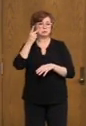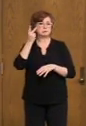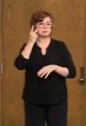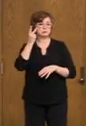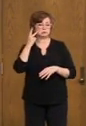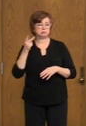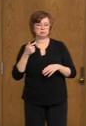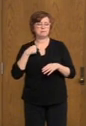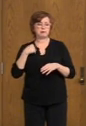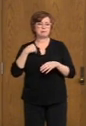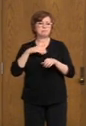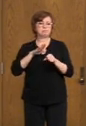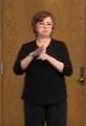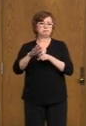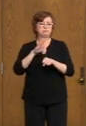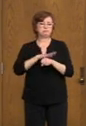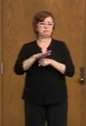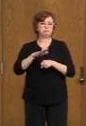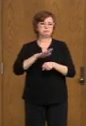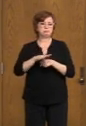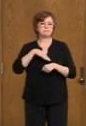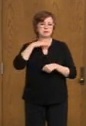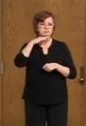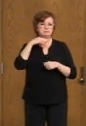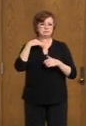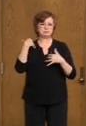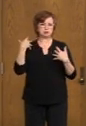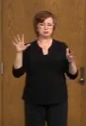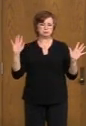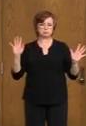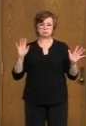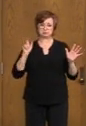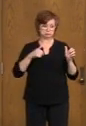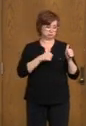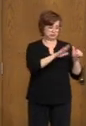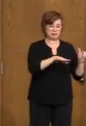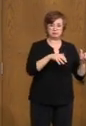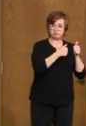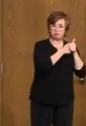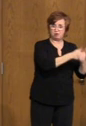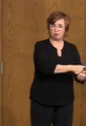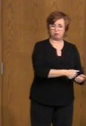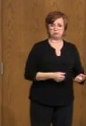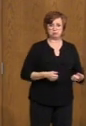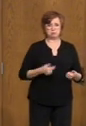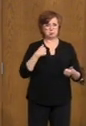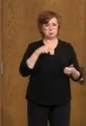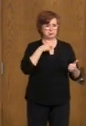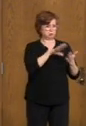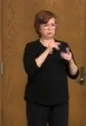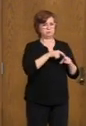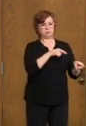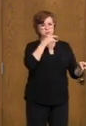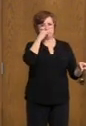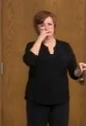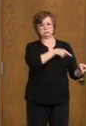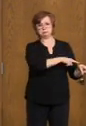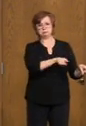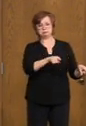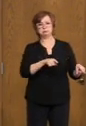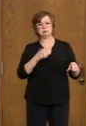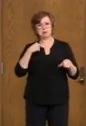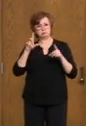It's time for all of us as adults to do what our kids are doing and to adhere to the public health advice that is here to push these numbers down, to